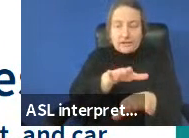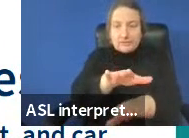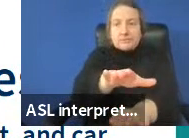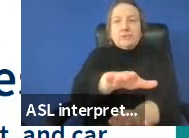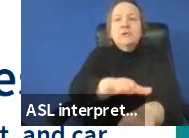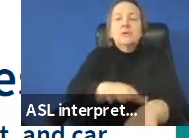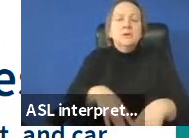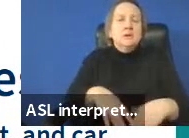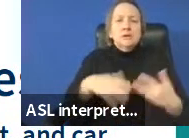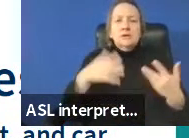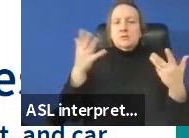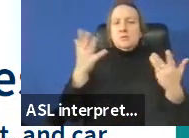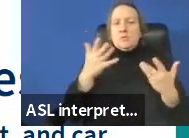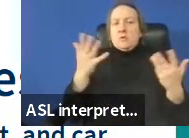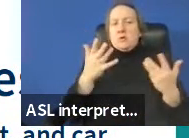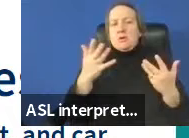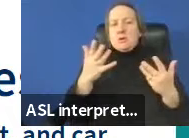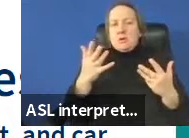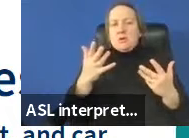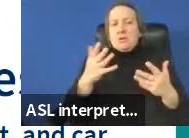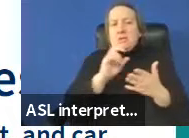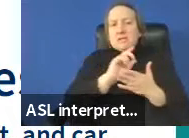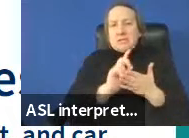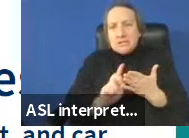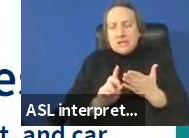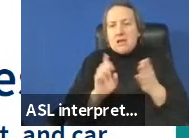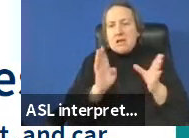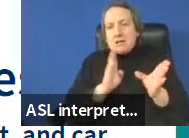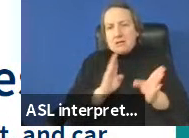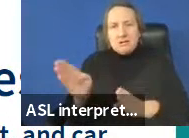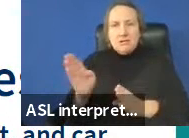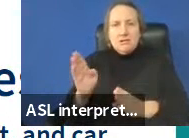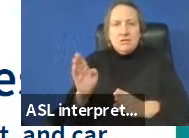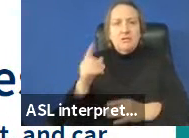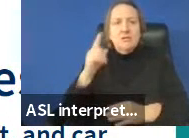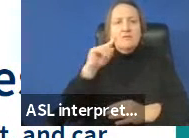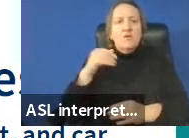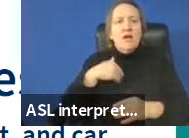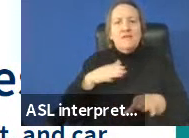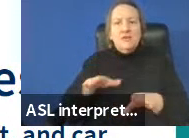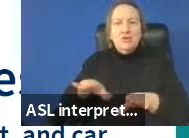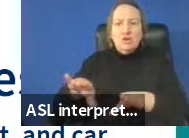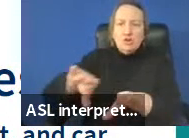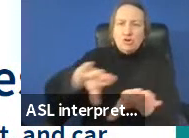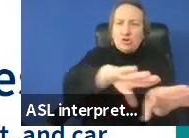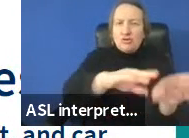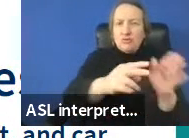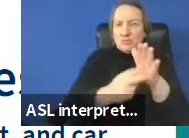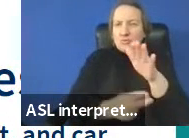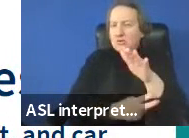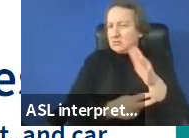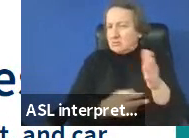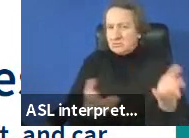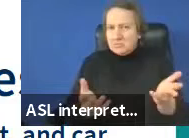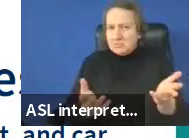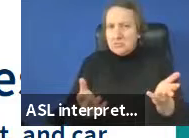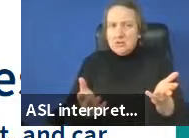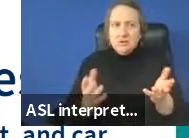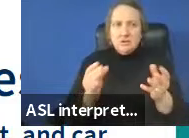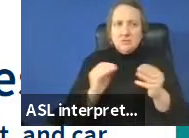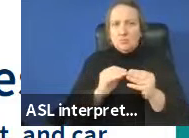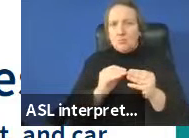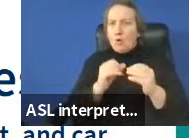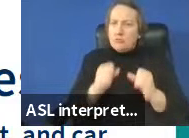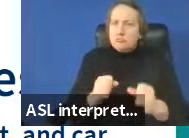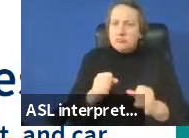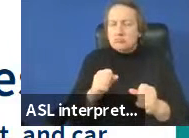What was the design intent for having a curved bridge? Is it more